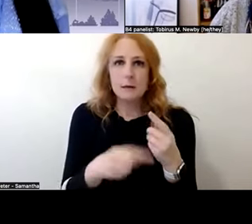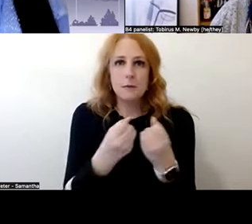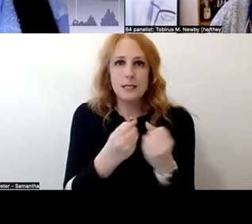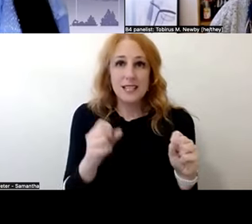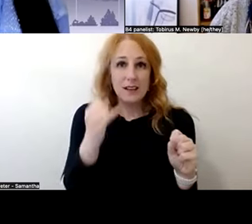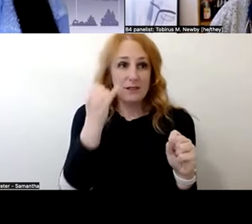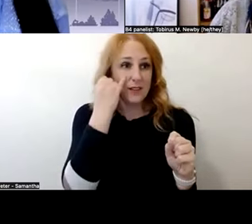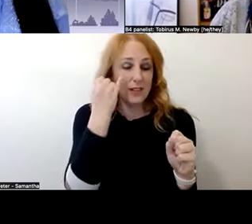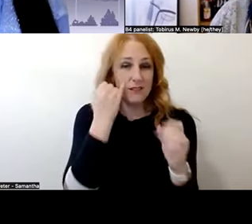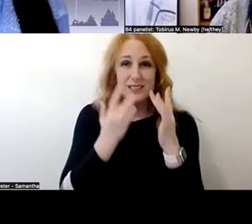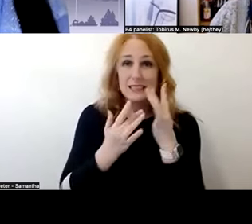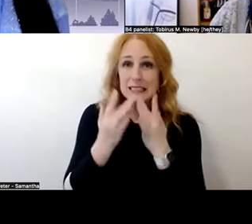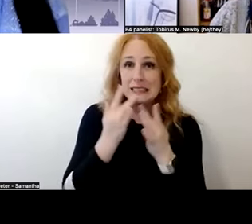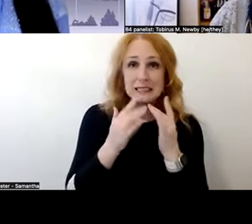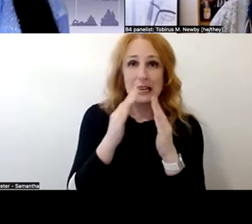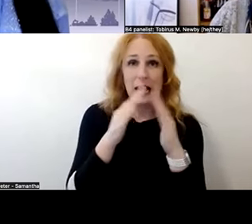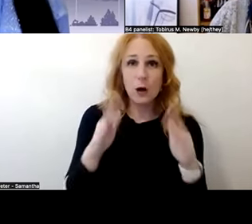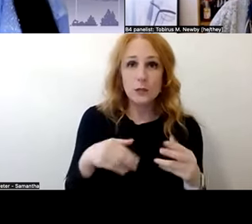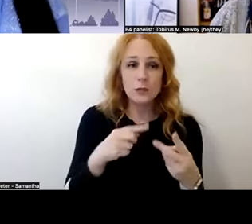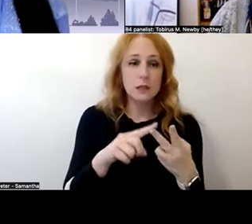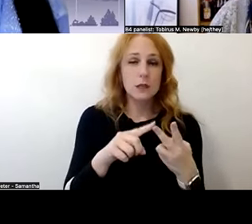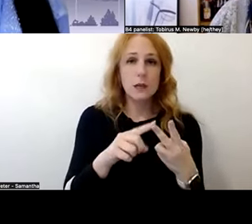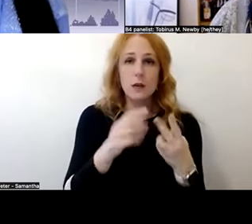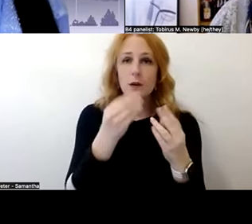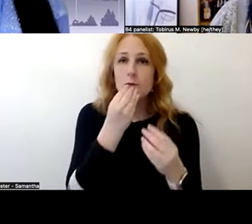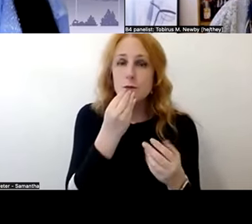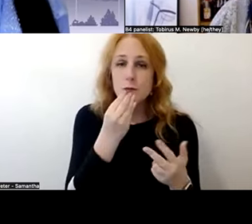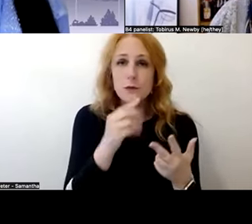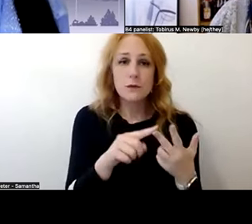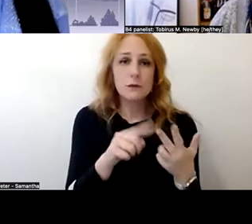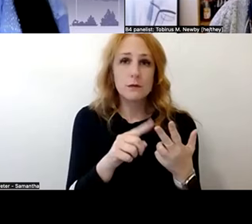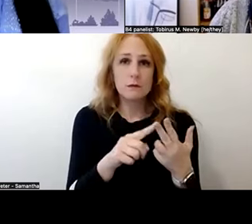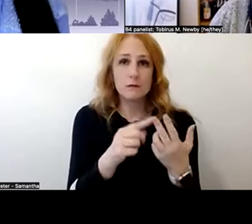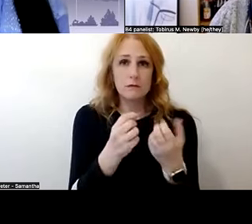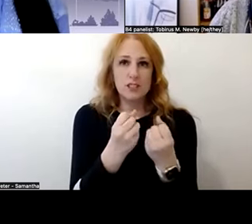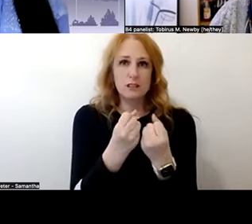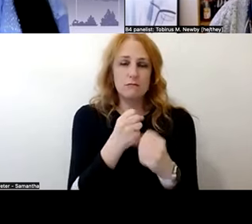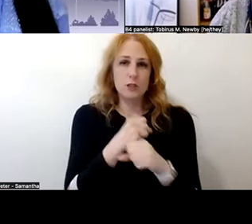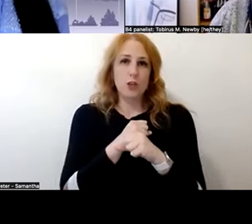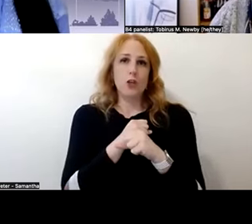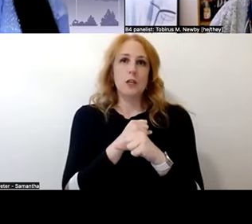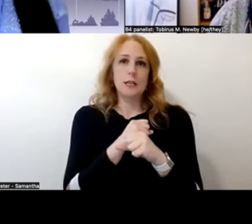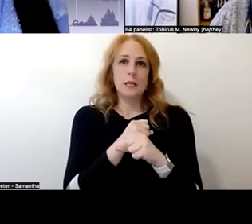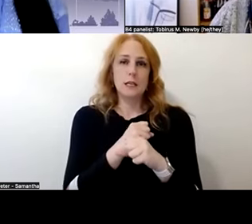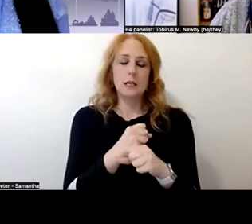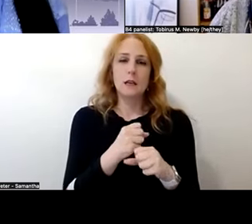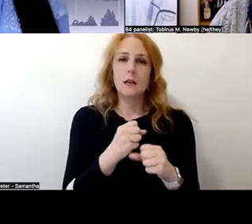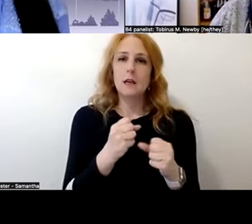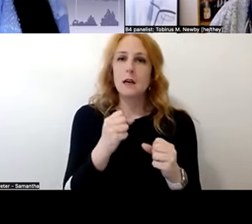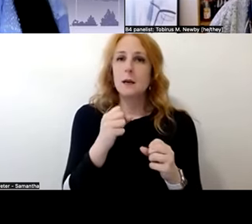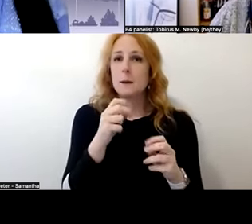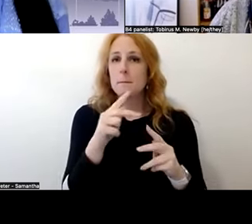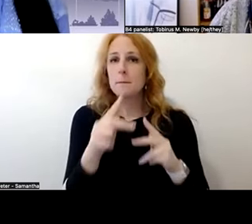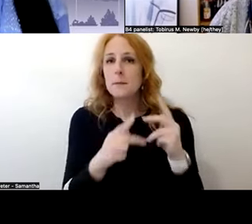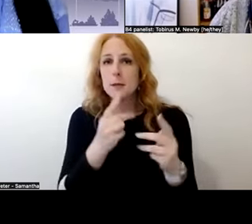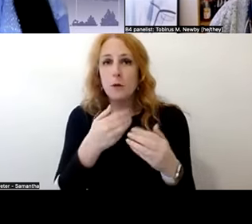do. And this is an institution that has a lot of money. And so how do we bring that money to the task of material safety feels